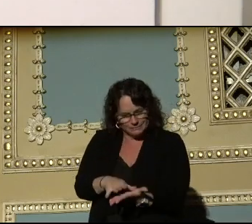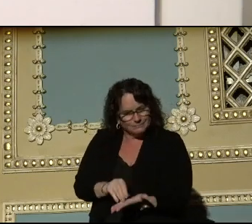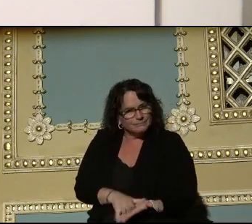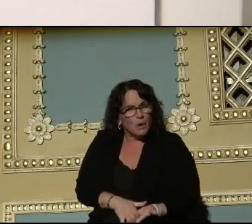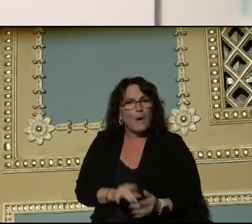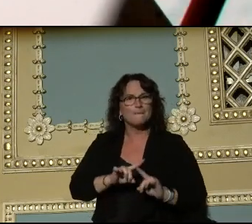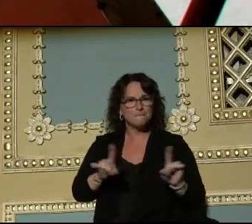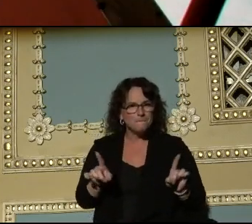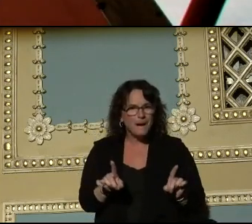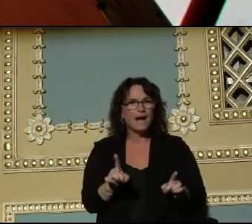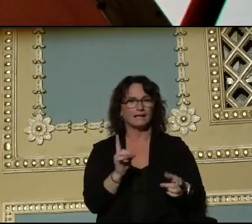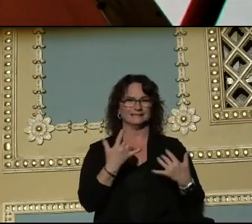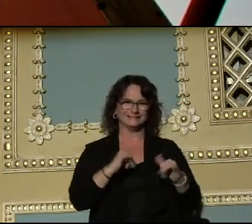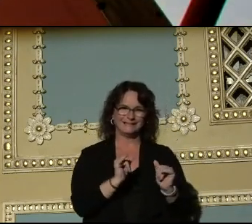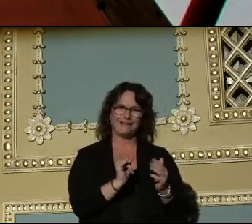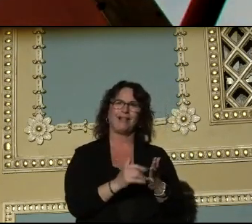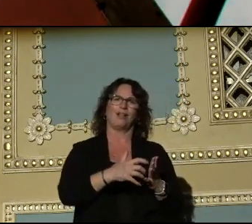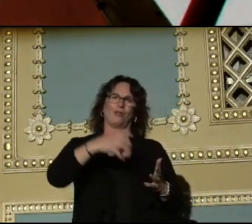and intangible.